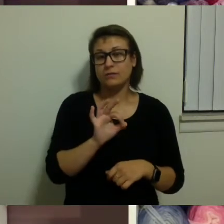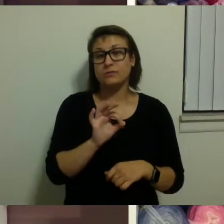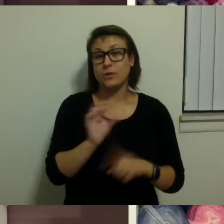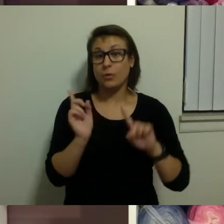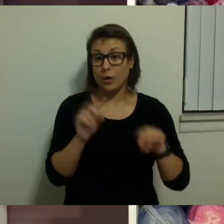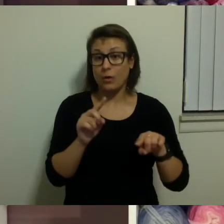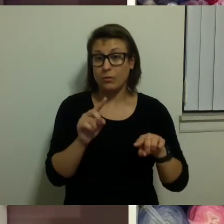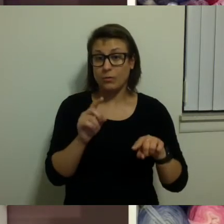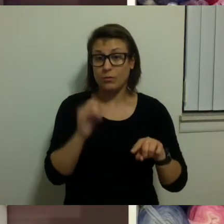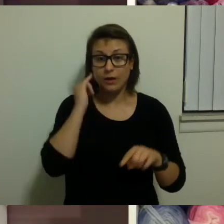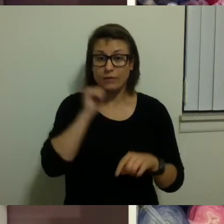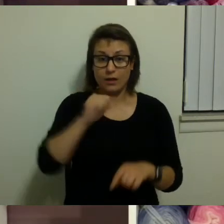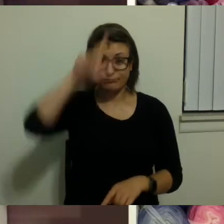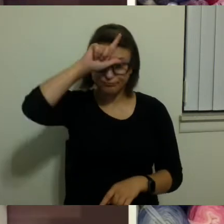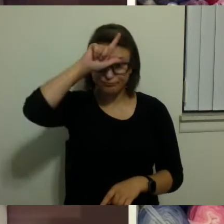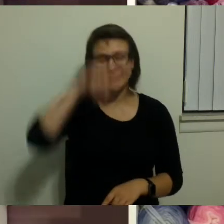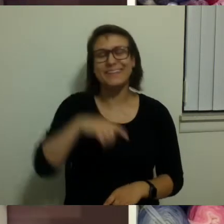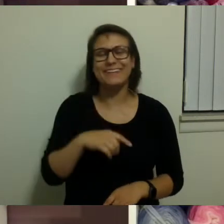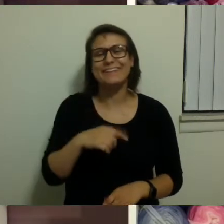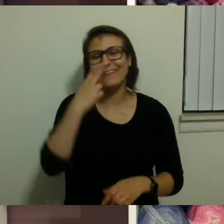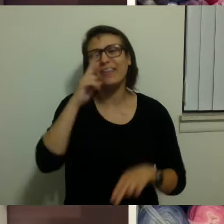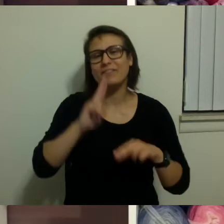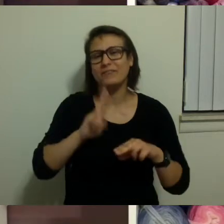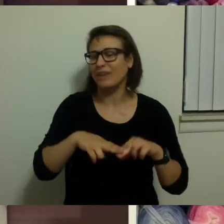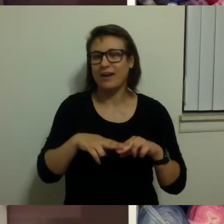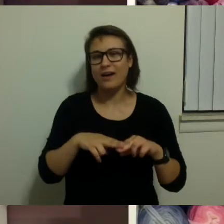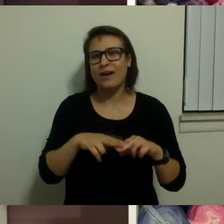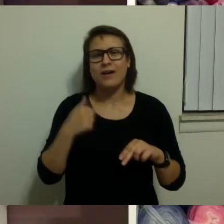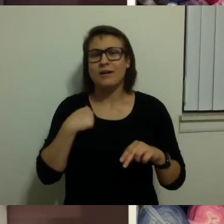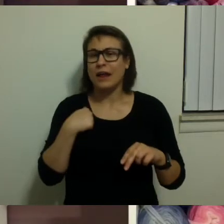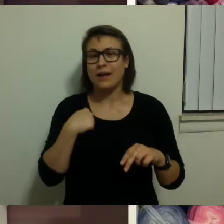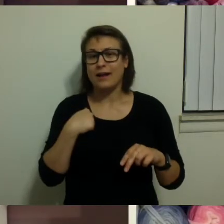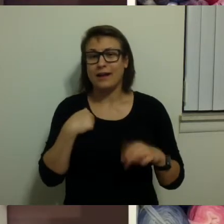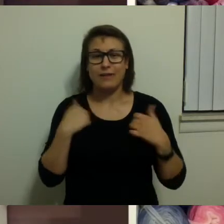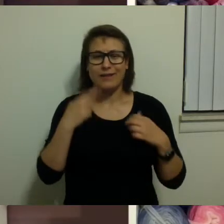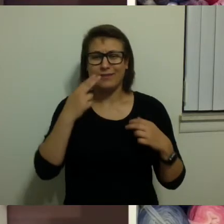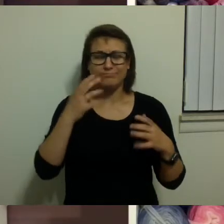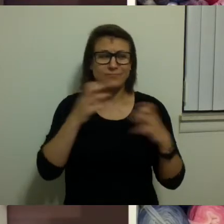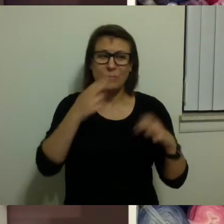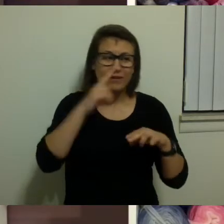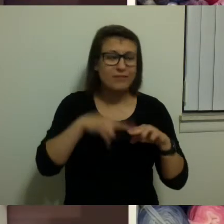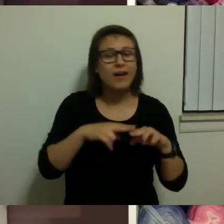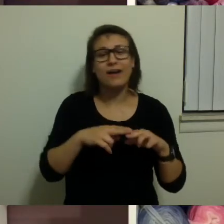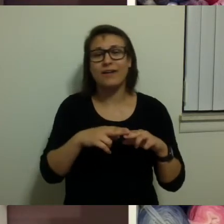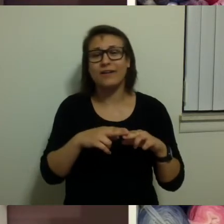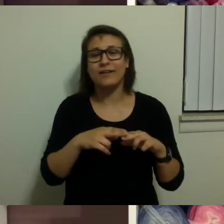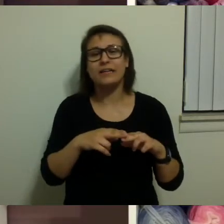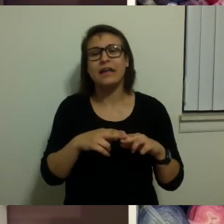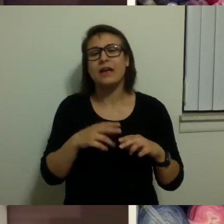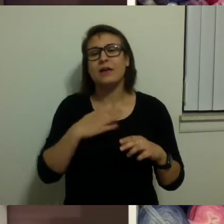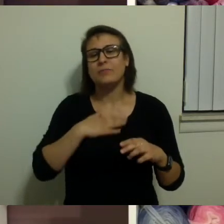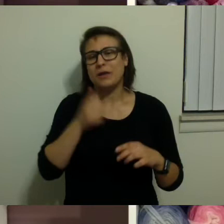or be square. It is so much fun. I've had just a blast, and you know, my good friends